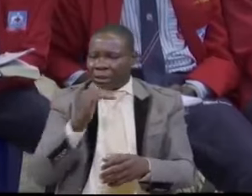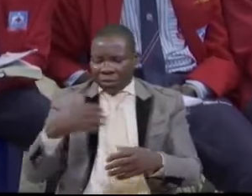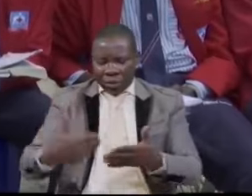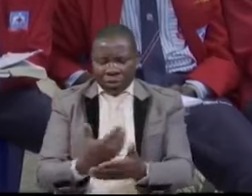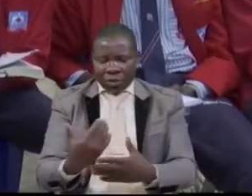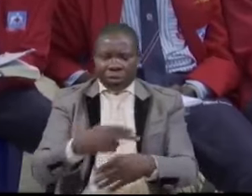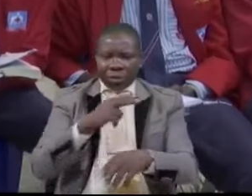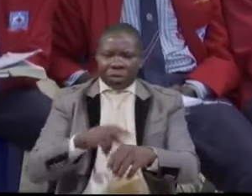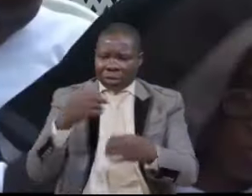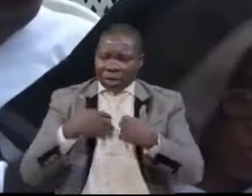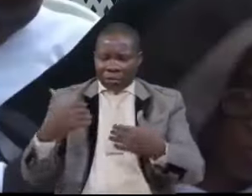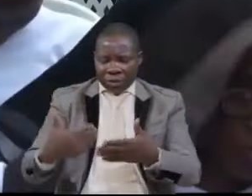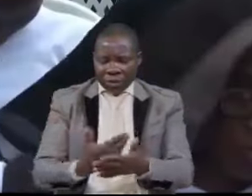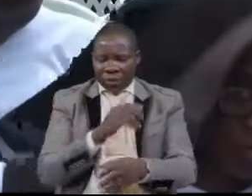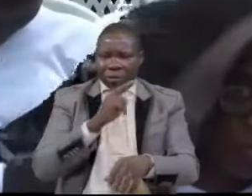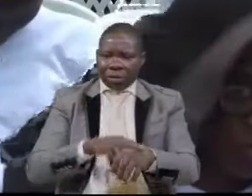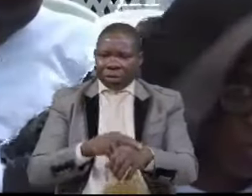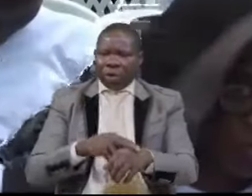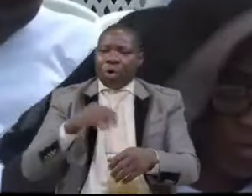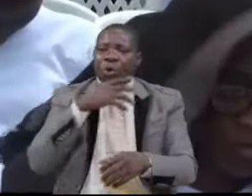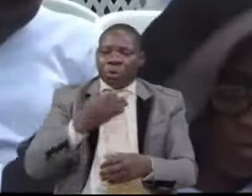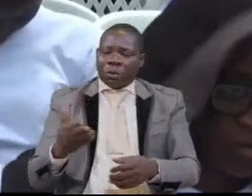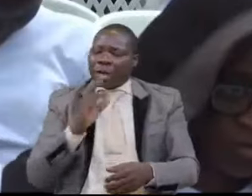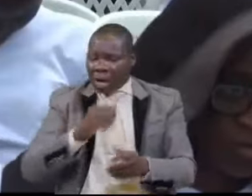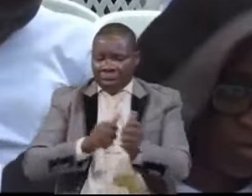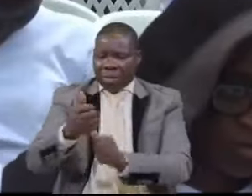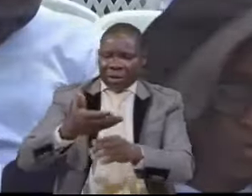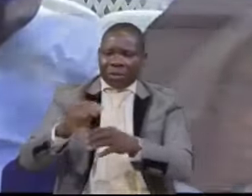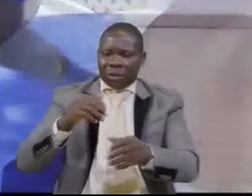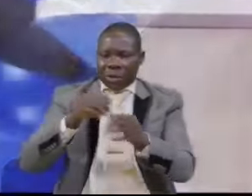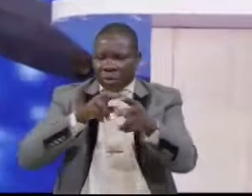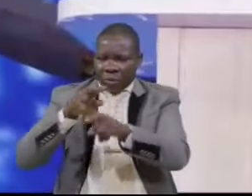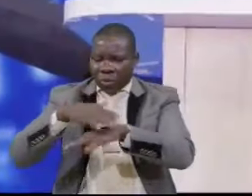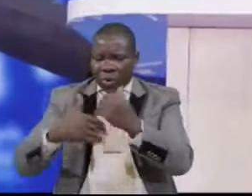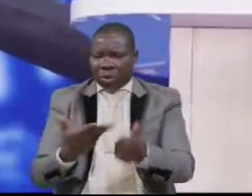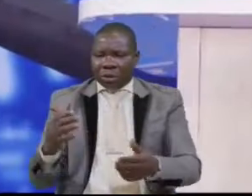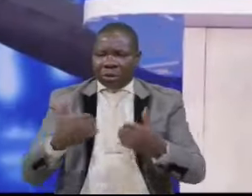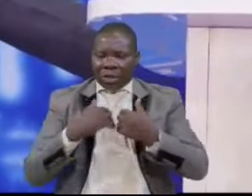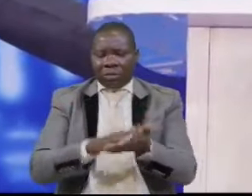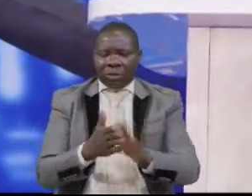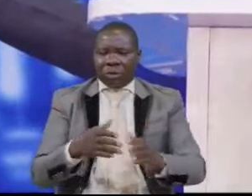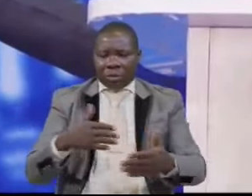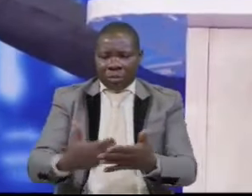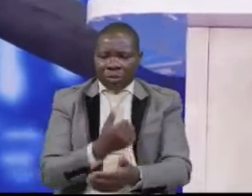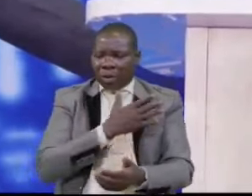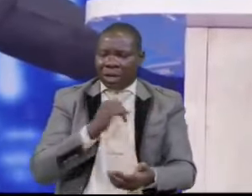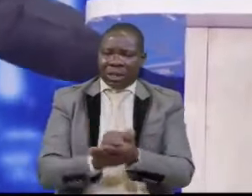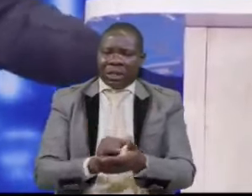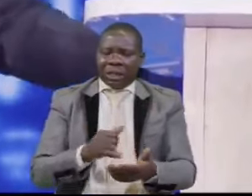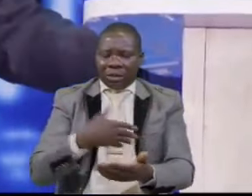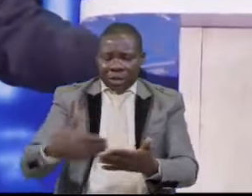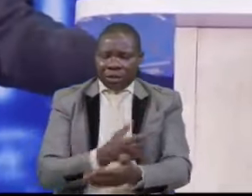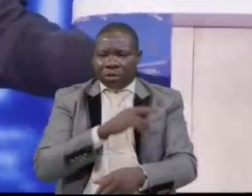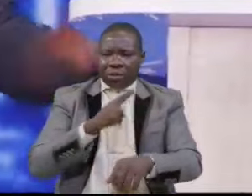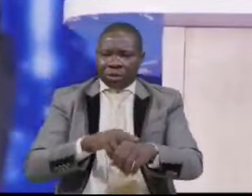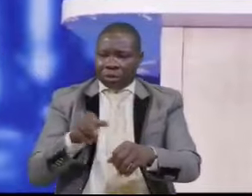and behold, all things have become new. And that new nature, it nurtures the nature. It